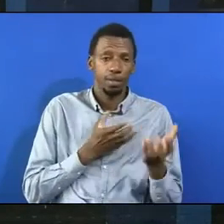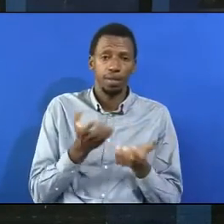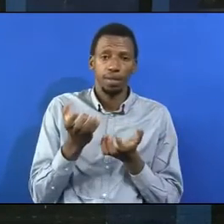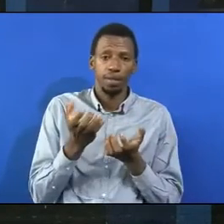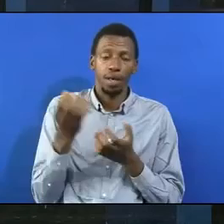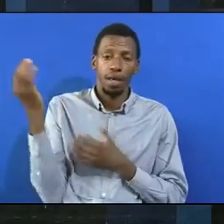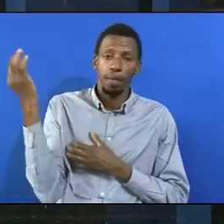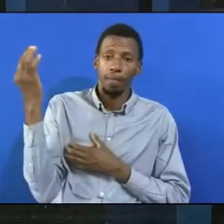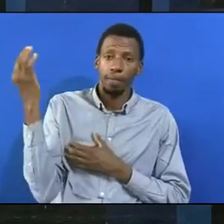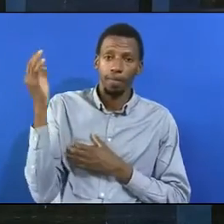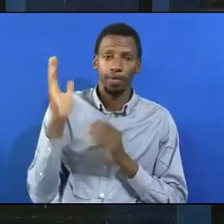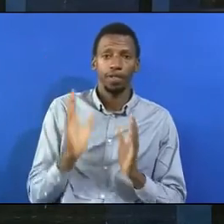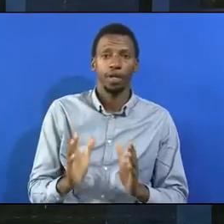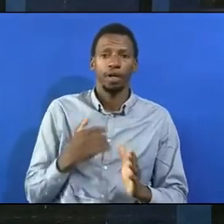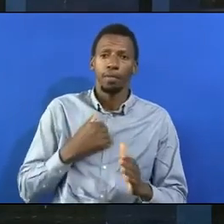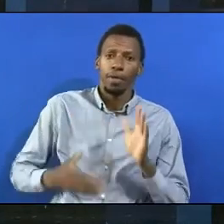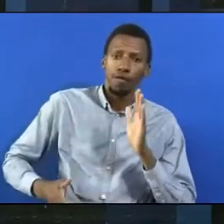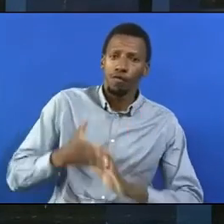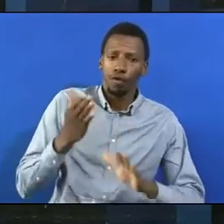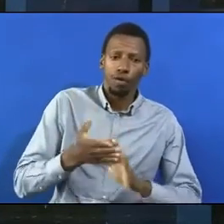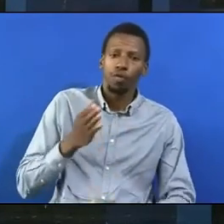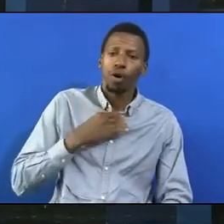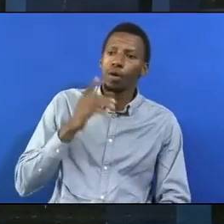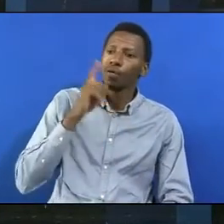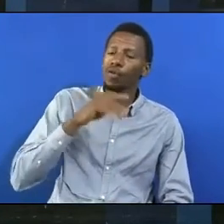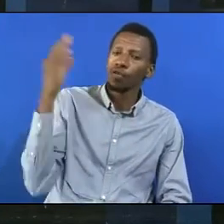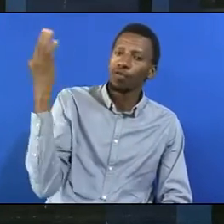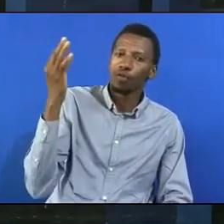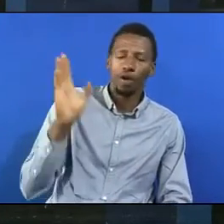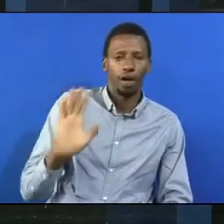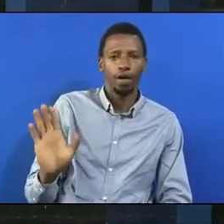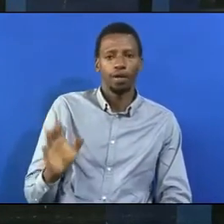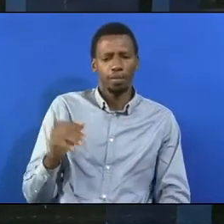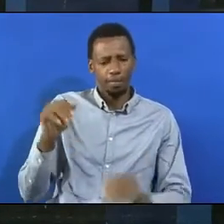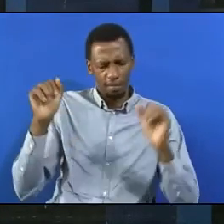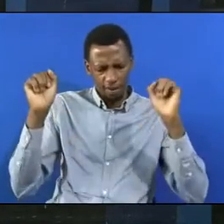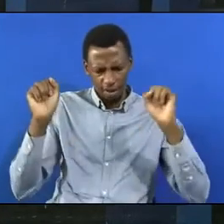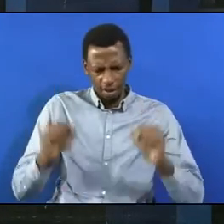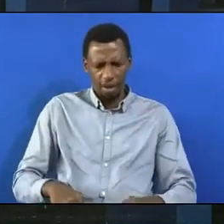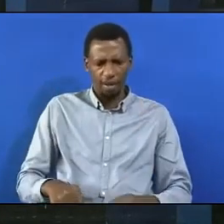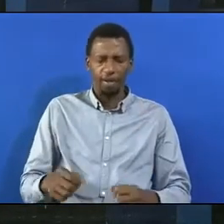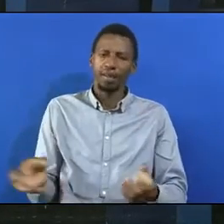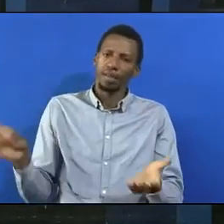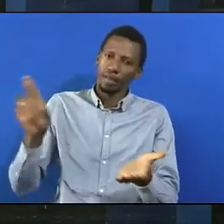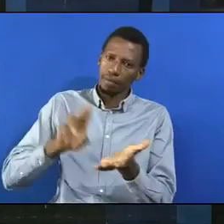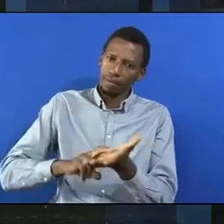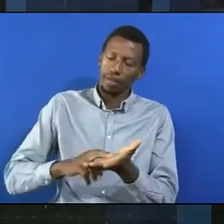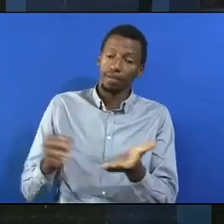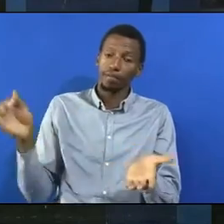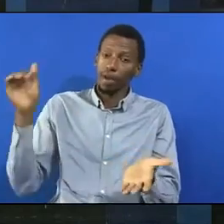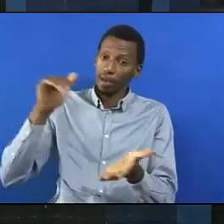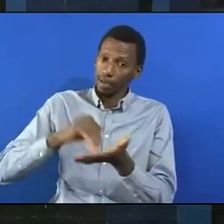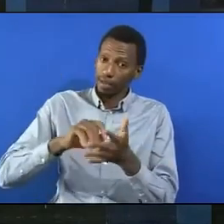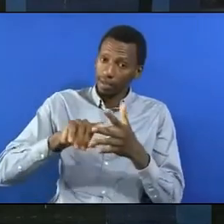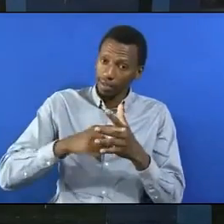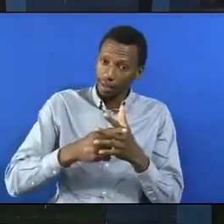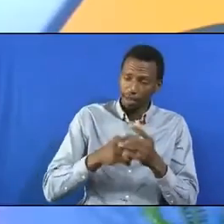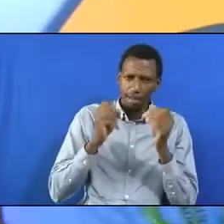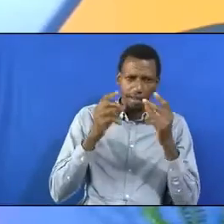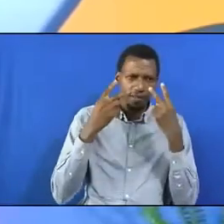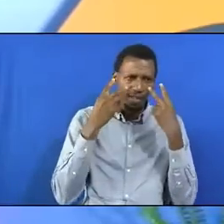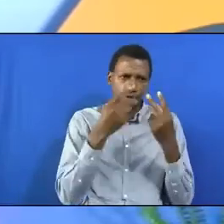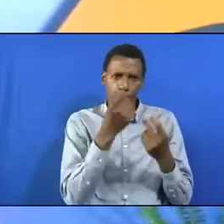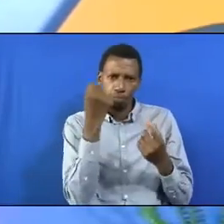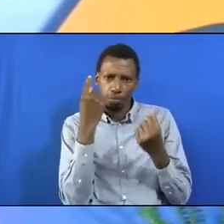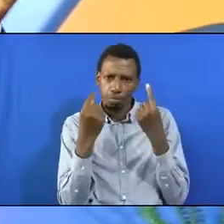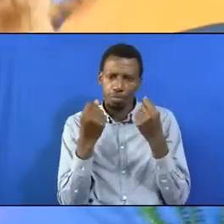So I'm not in a hurry to end this sermon. I can always begin again in case I notice you did not understand. So I'm beginning. Are we together, friends?